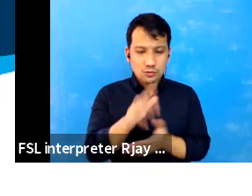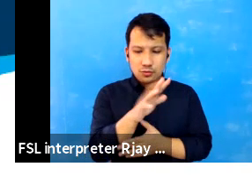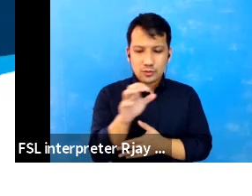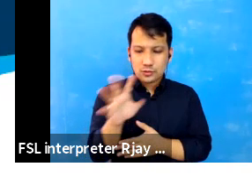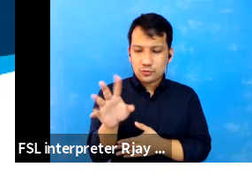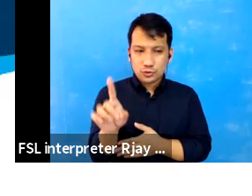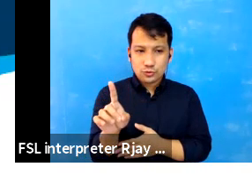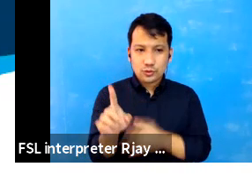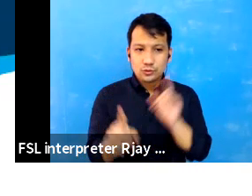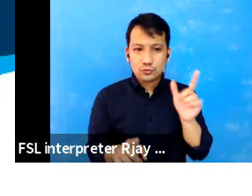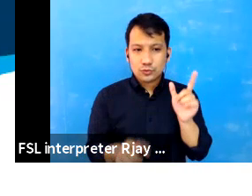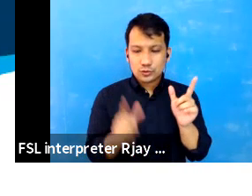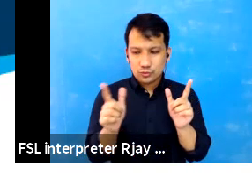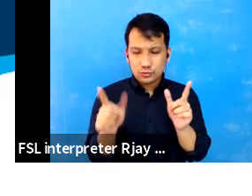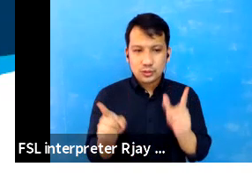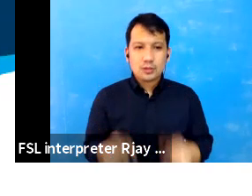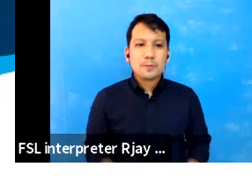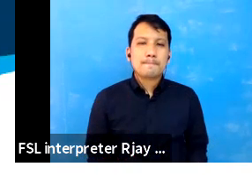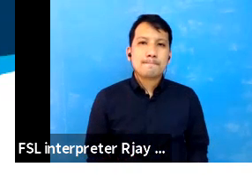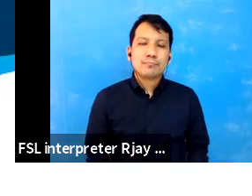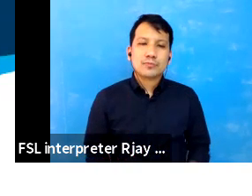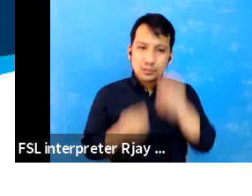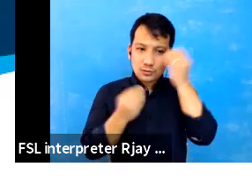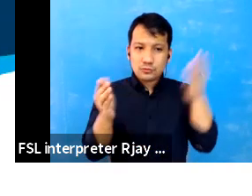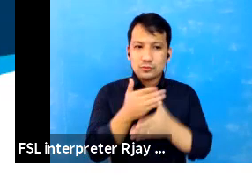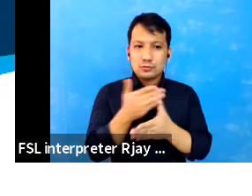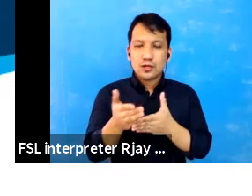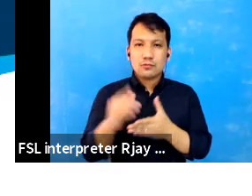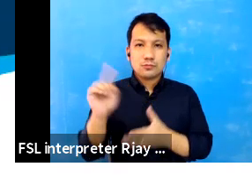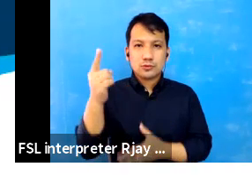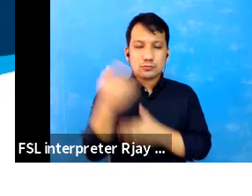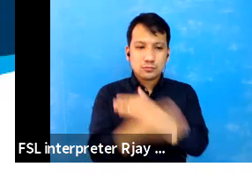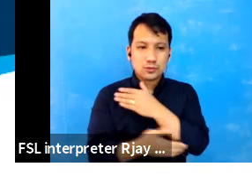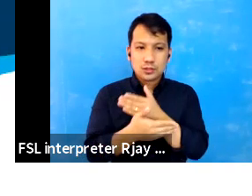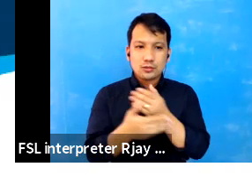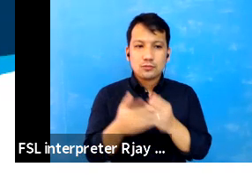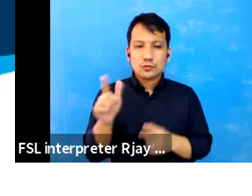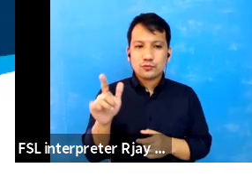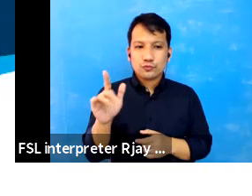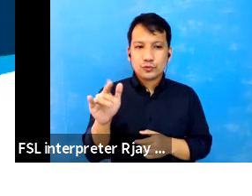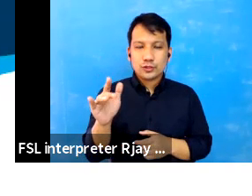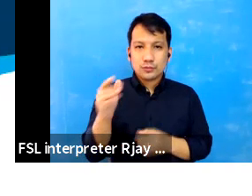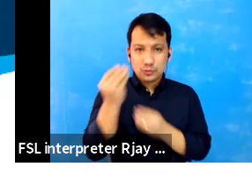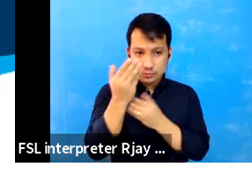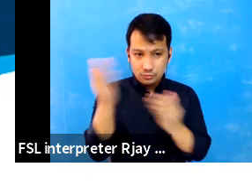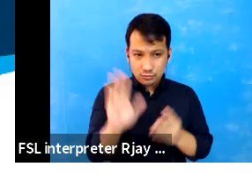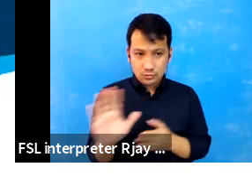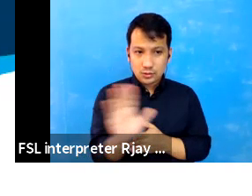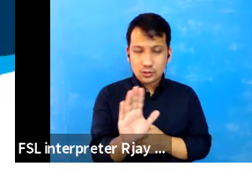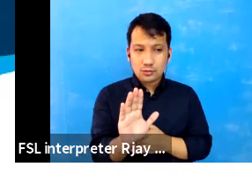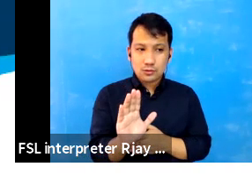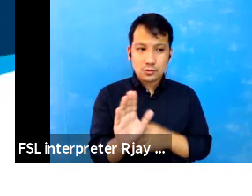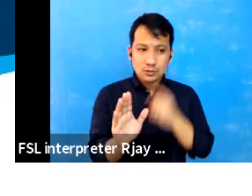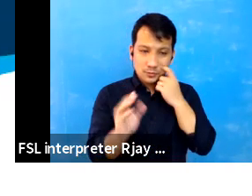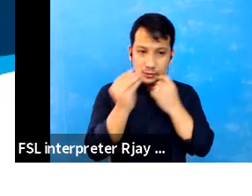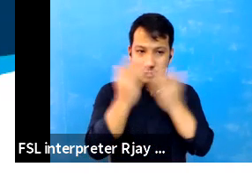1,053,541 in 2021, is a first-class province with 25 municipalities and the